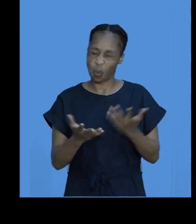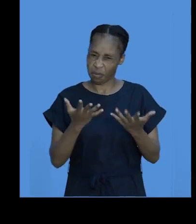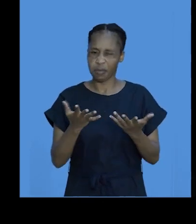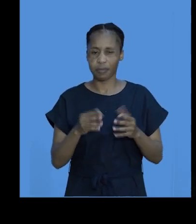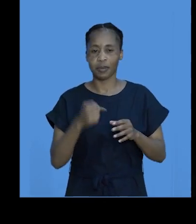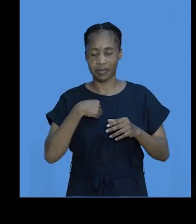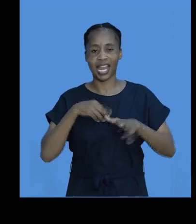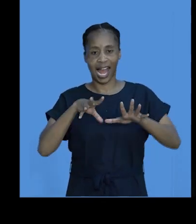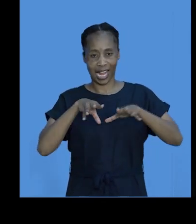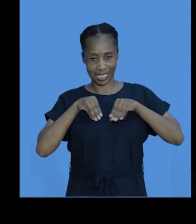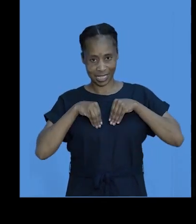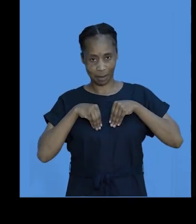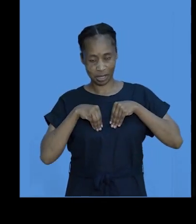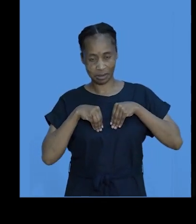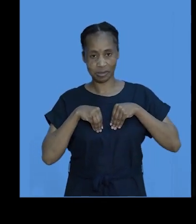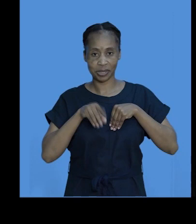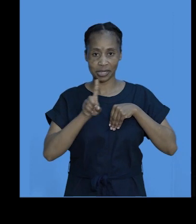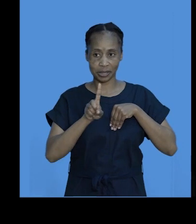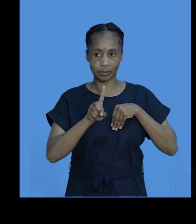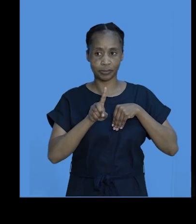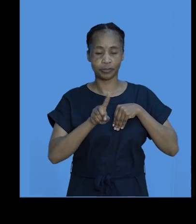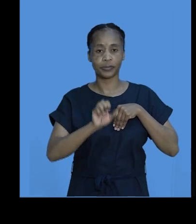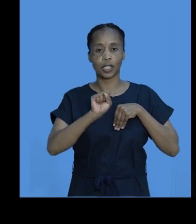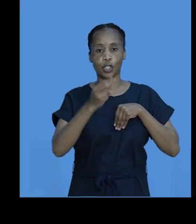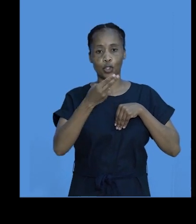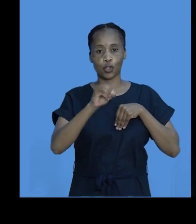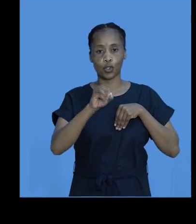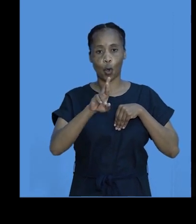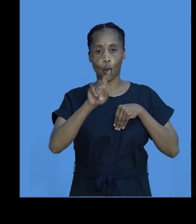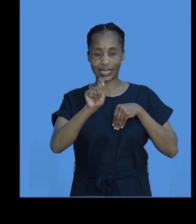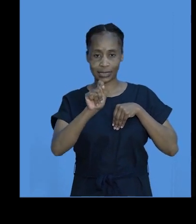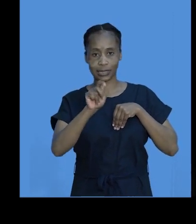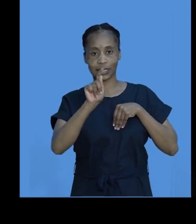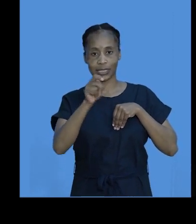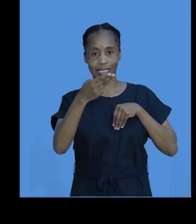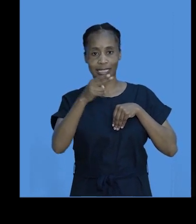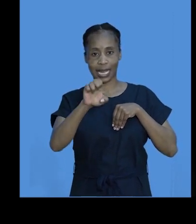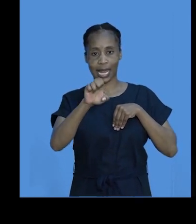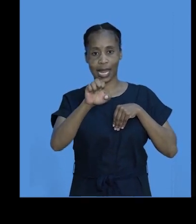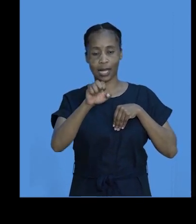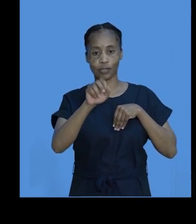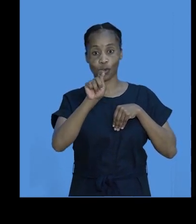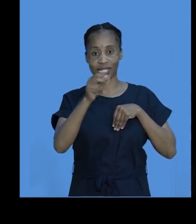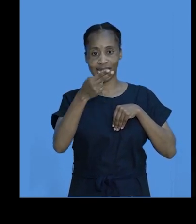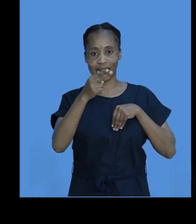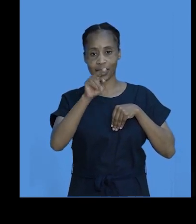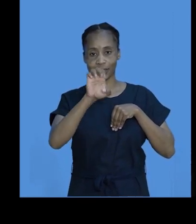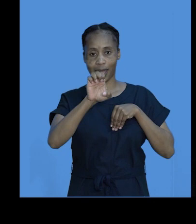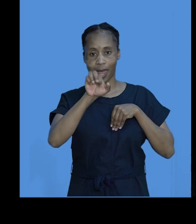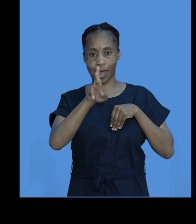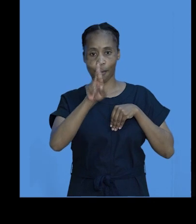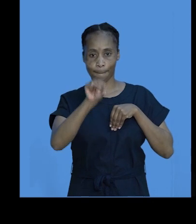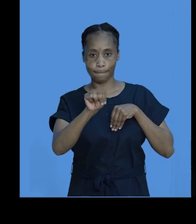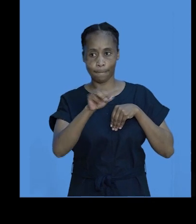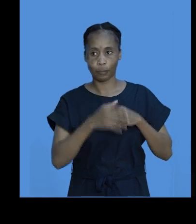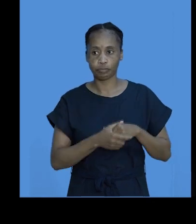or I would also accept in the exam, or examiner is also accept short term there. Short